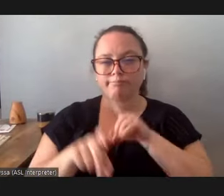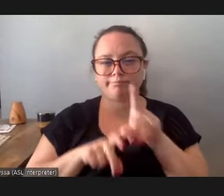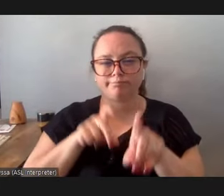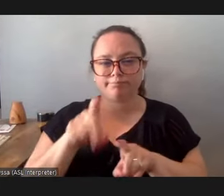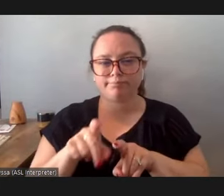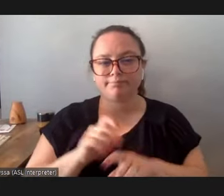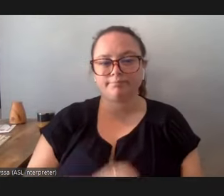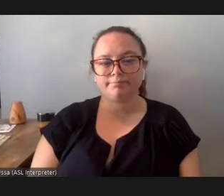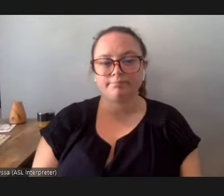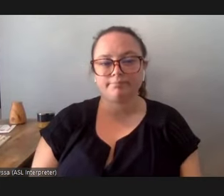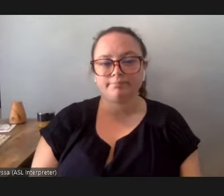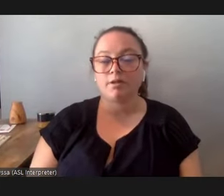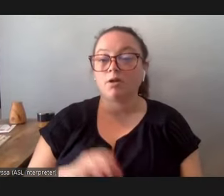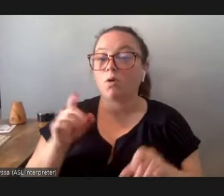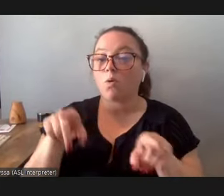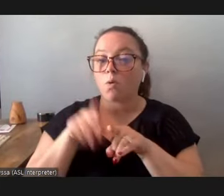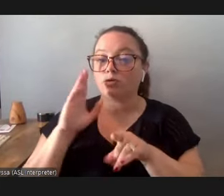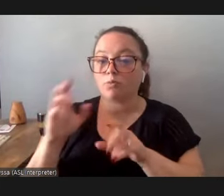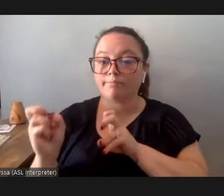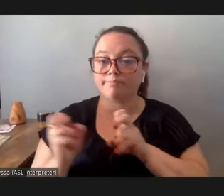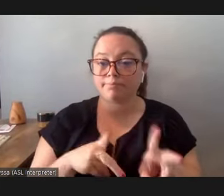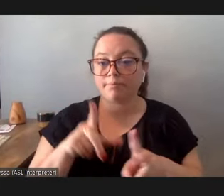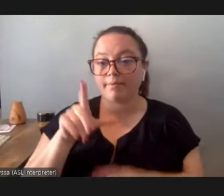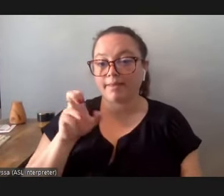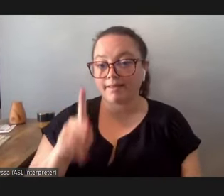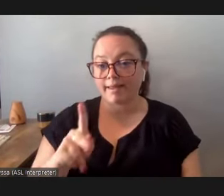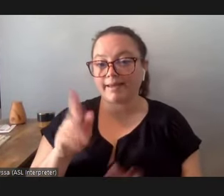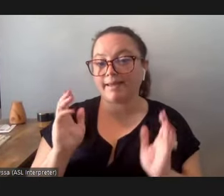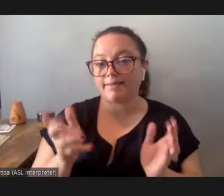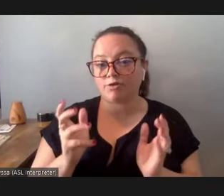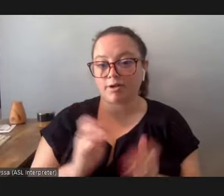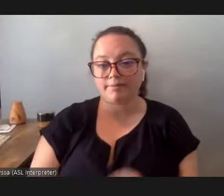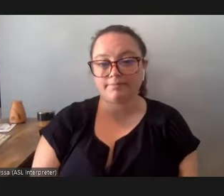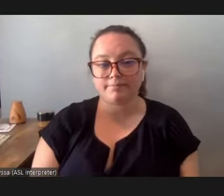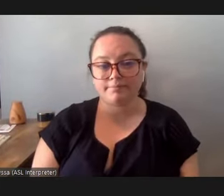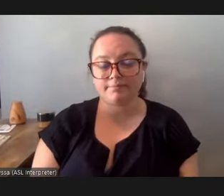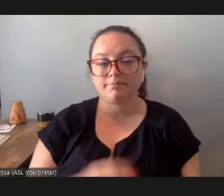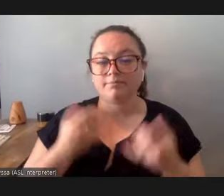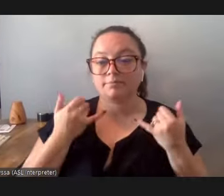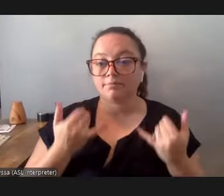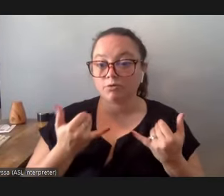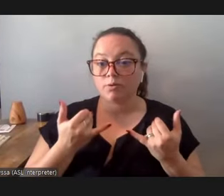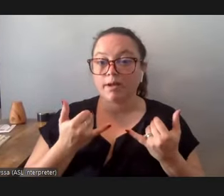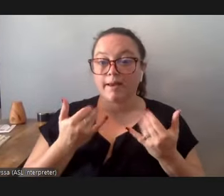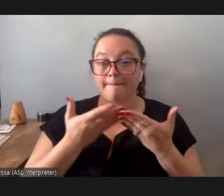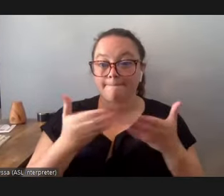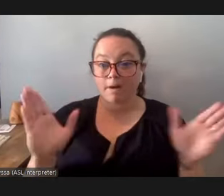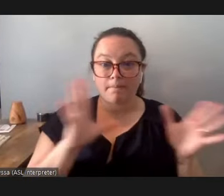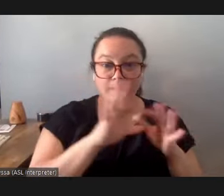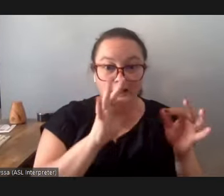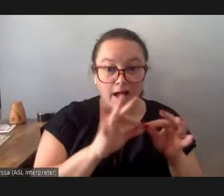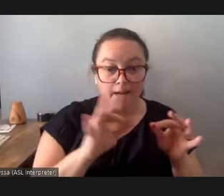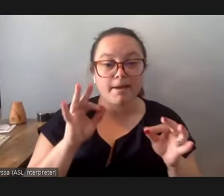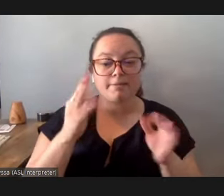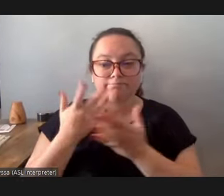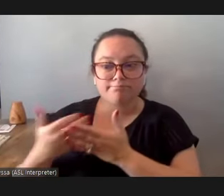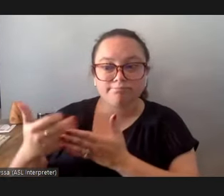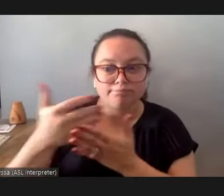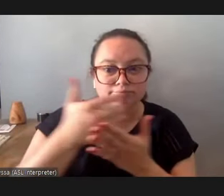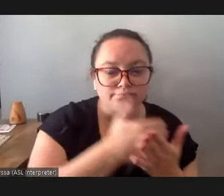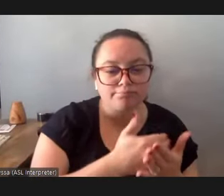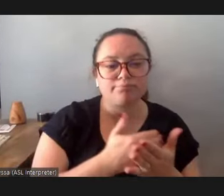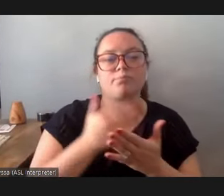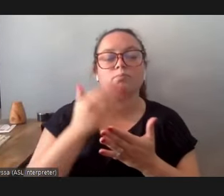Zoom. We're gathering public comments today to inform the environmental review process. Comments will be reflected in the